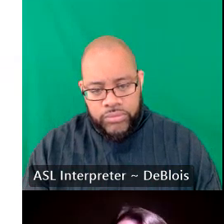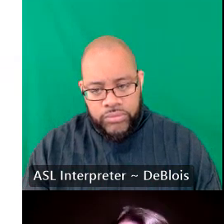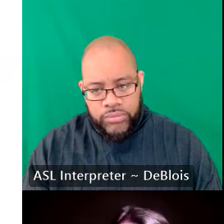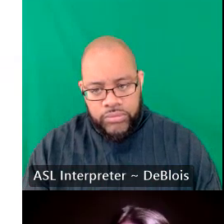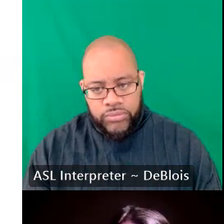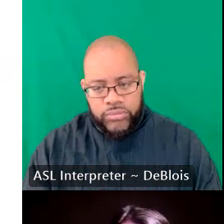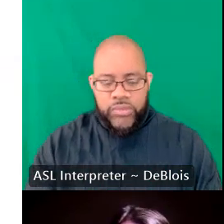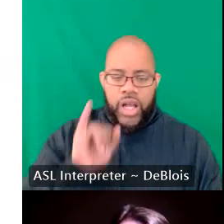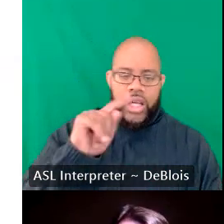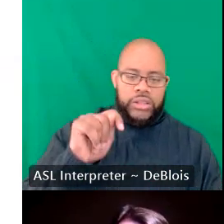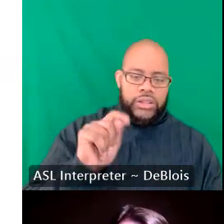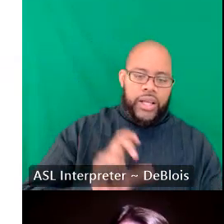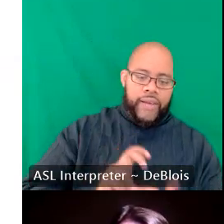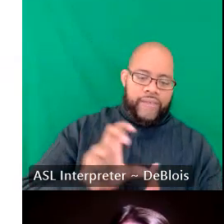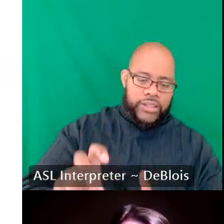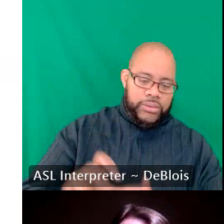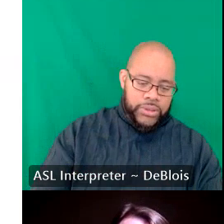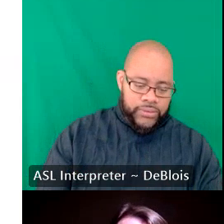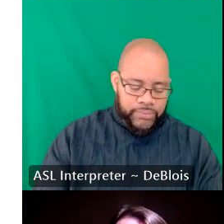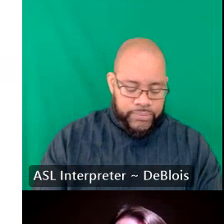IT investments.